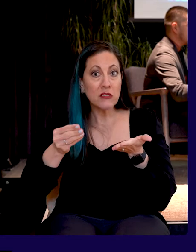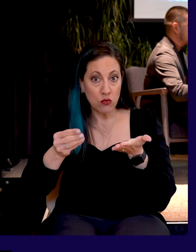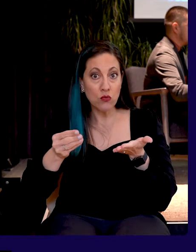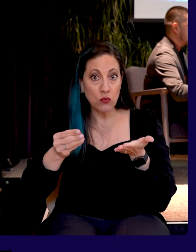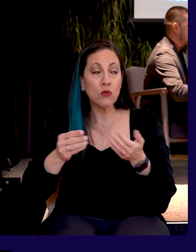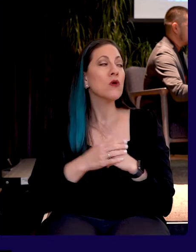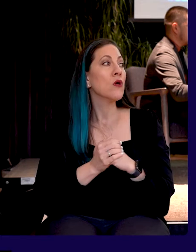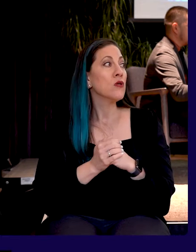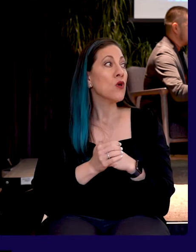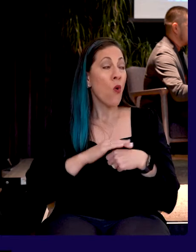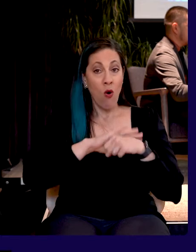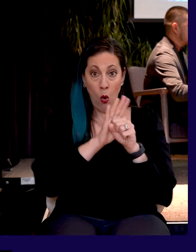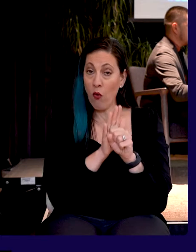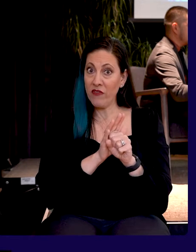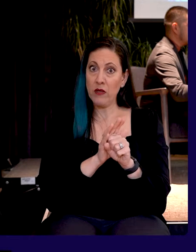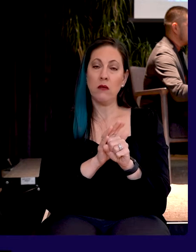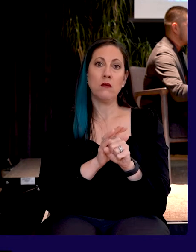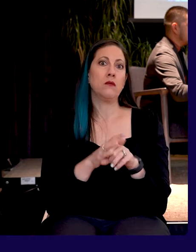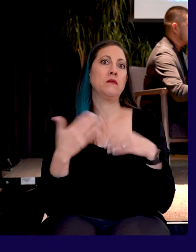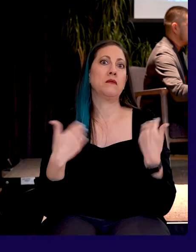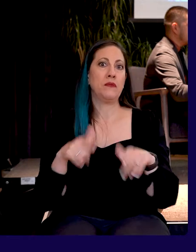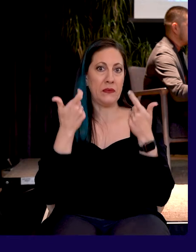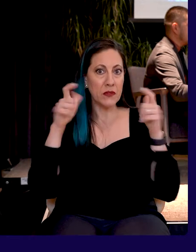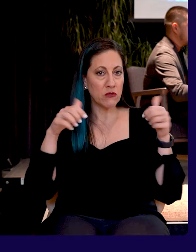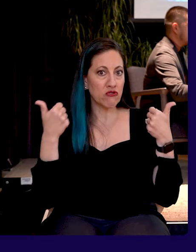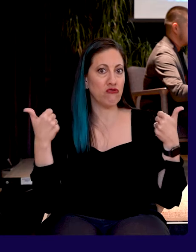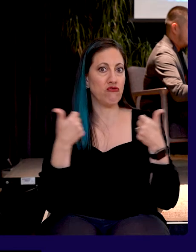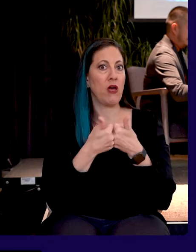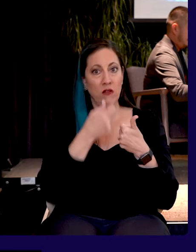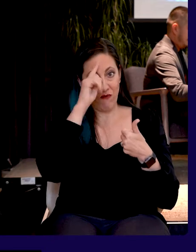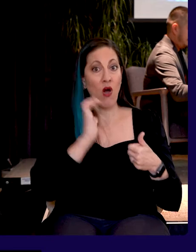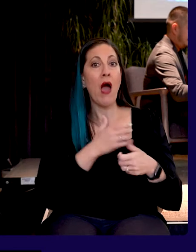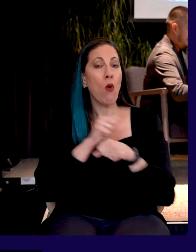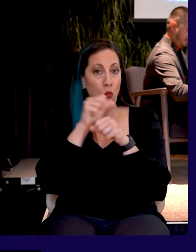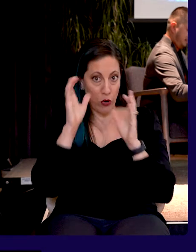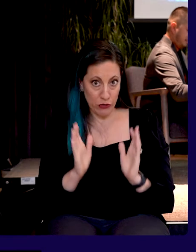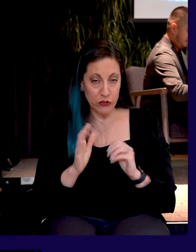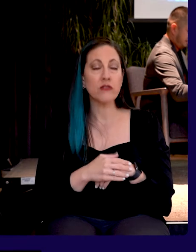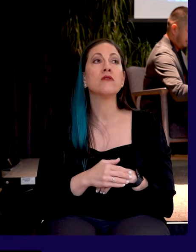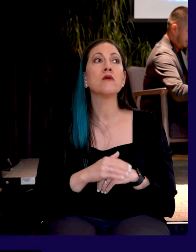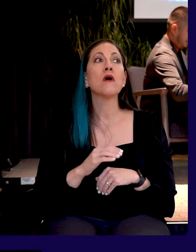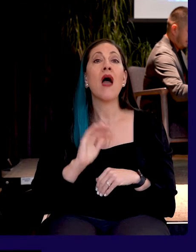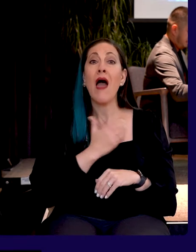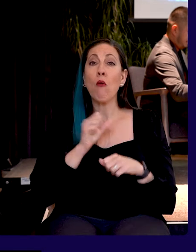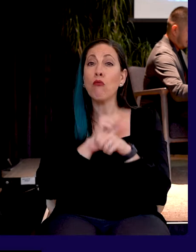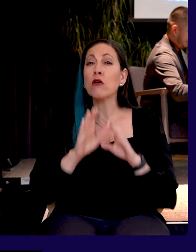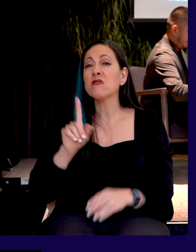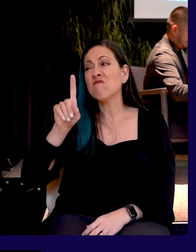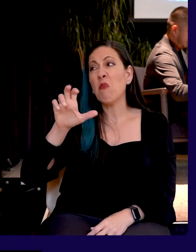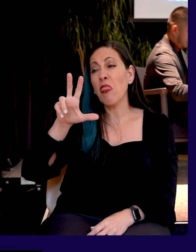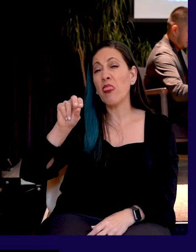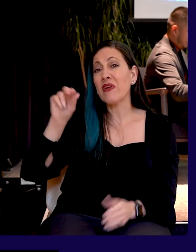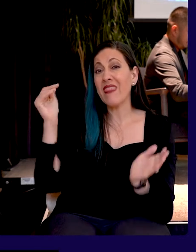retailer. So the pandemic was especially challenging for our workforce. So our workforce is about 130,000 strong